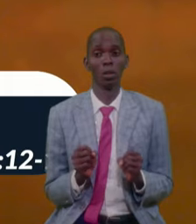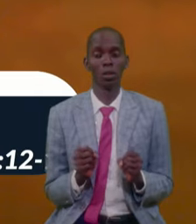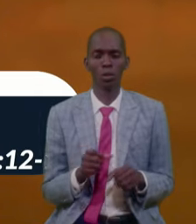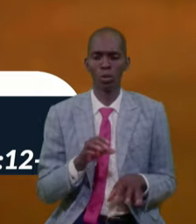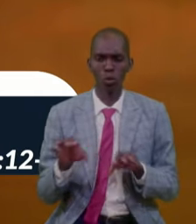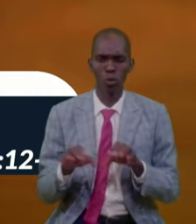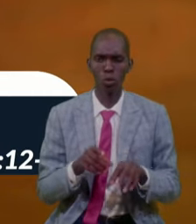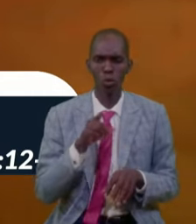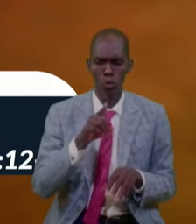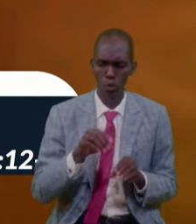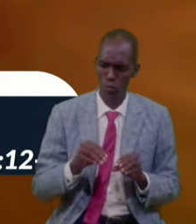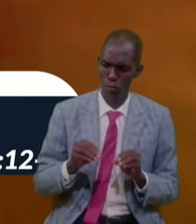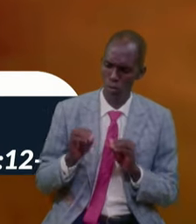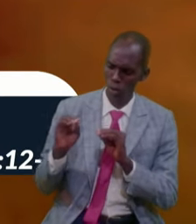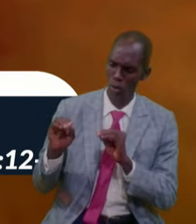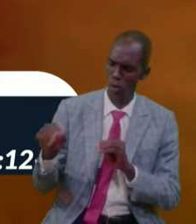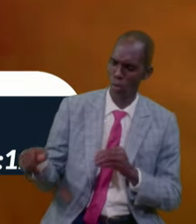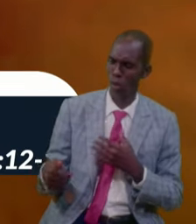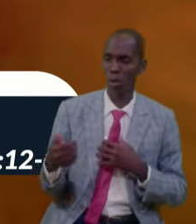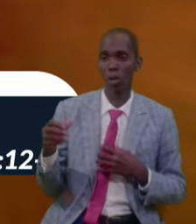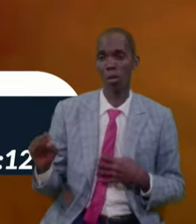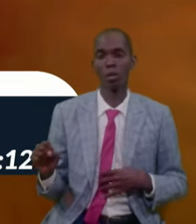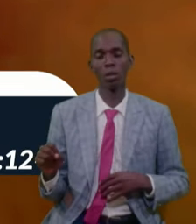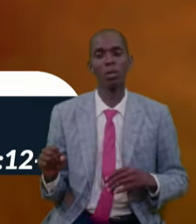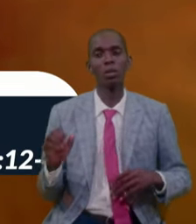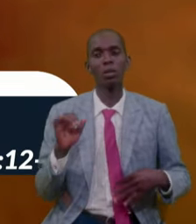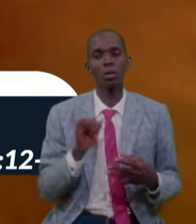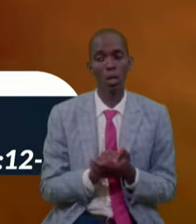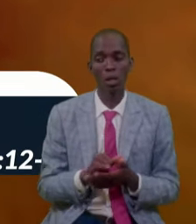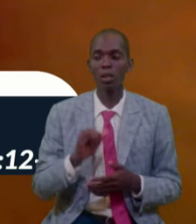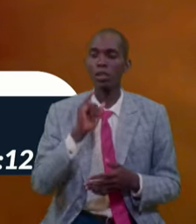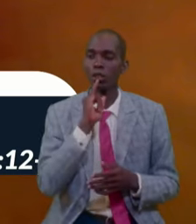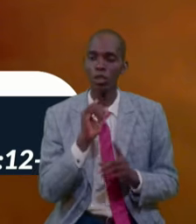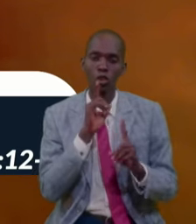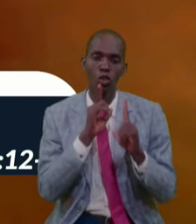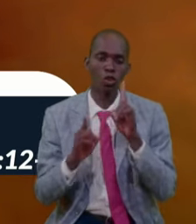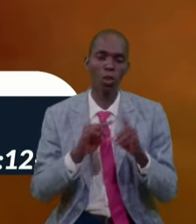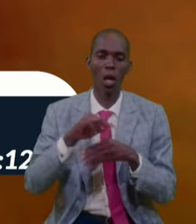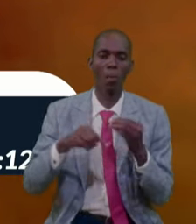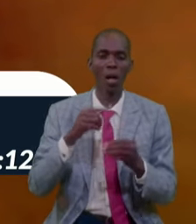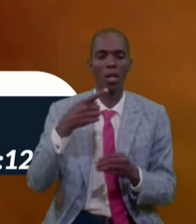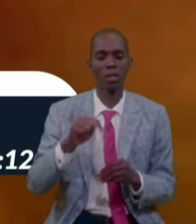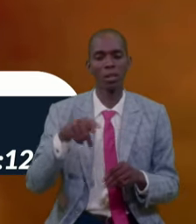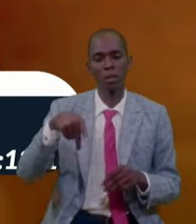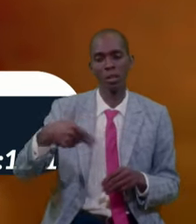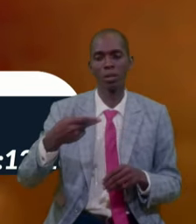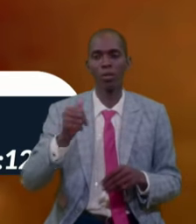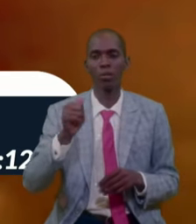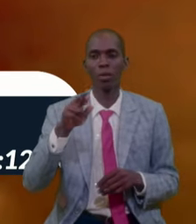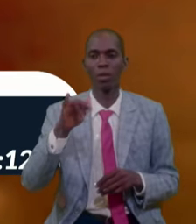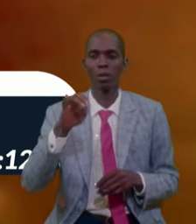pass it on to others? That's talking about the Pharisees. That's talking about